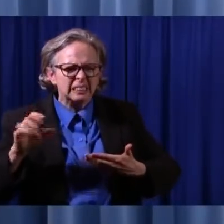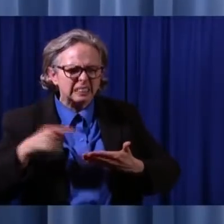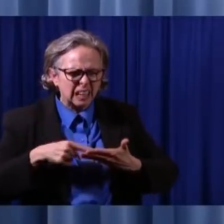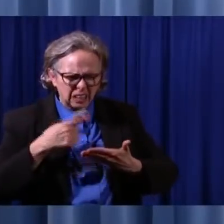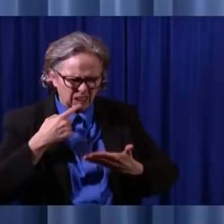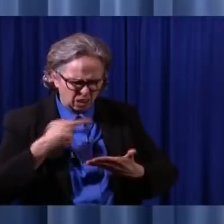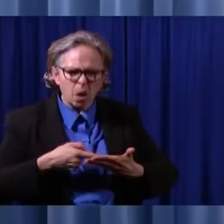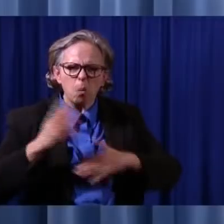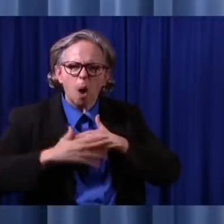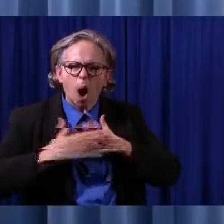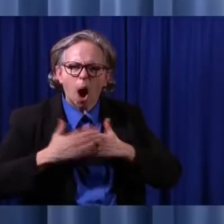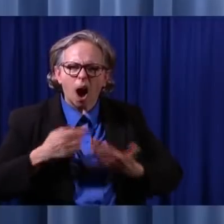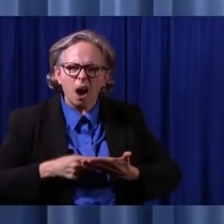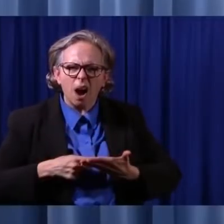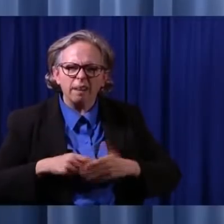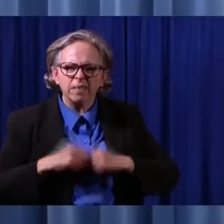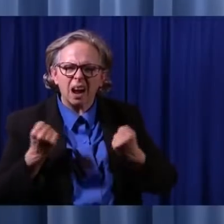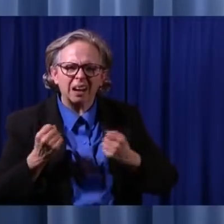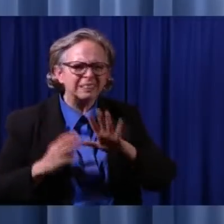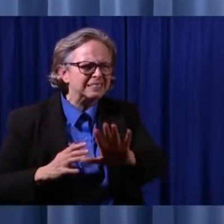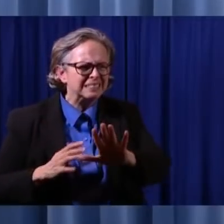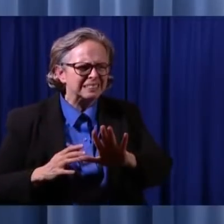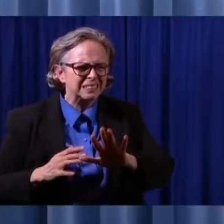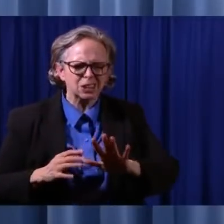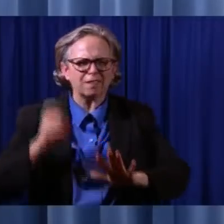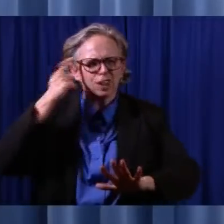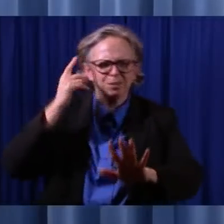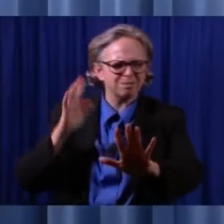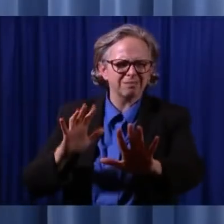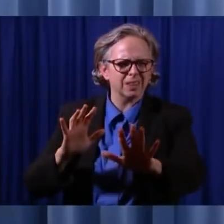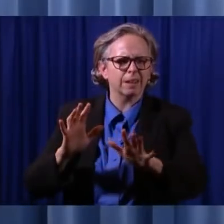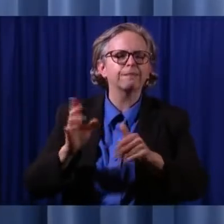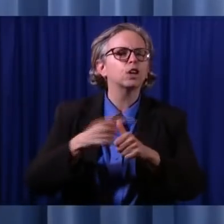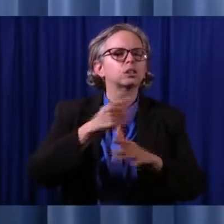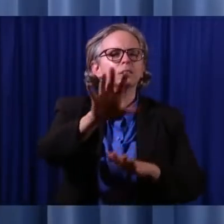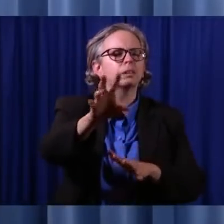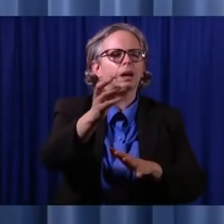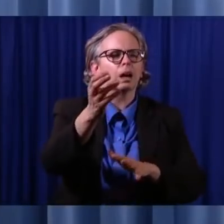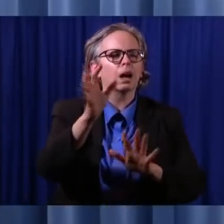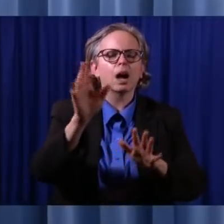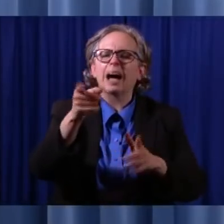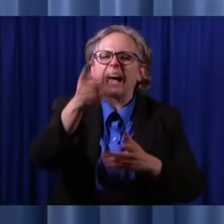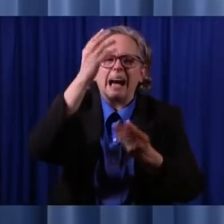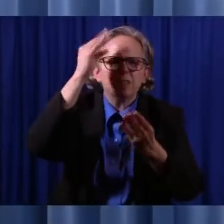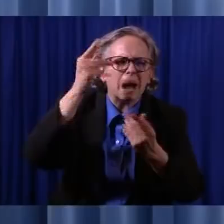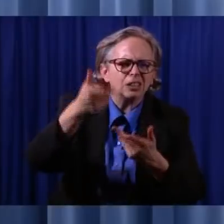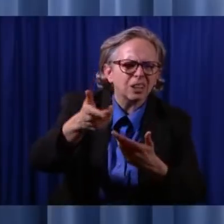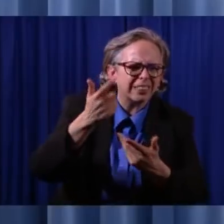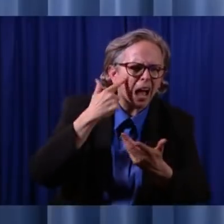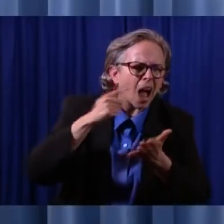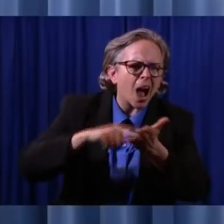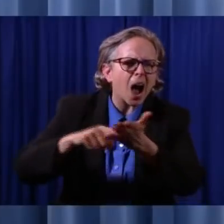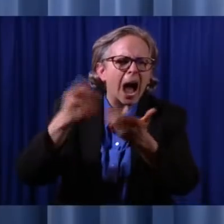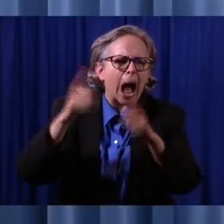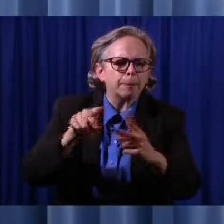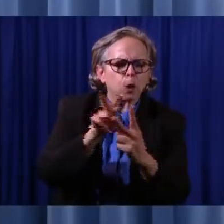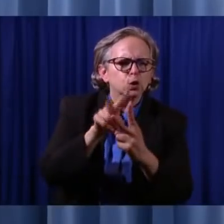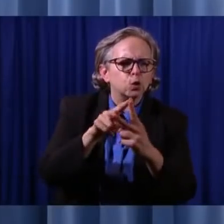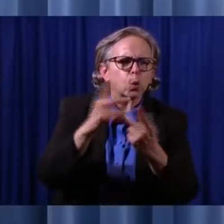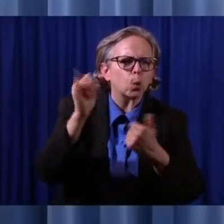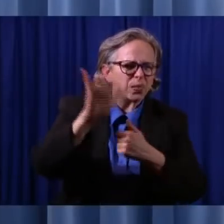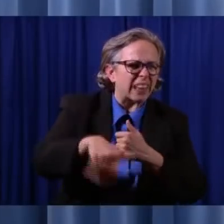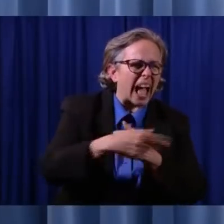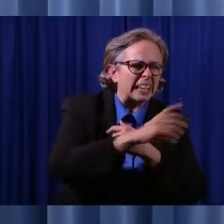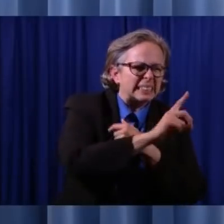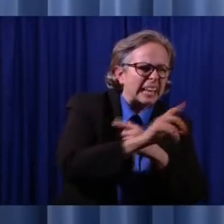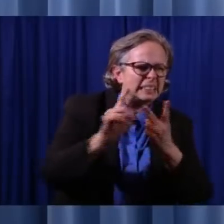are on the books. I'm going to get the data and look at what is occurring in those two counties. I don't know what's occurring in